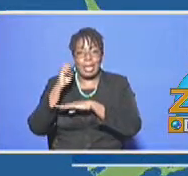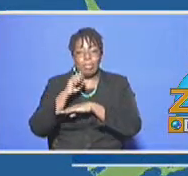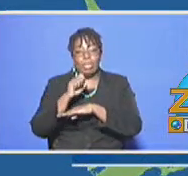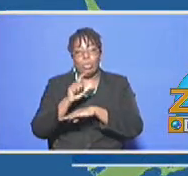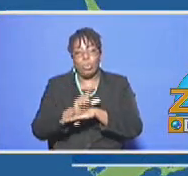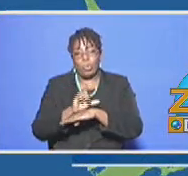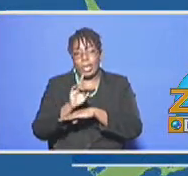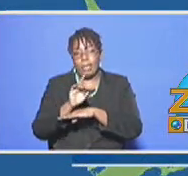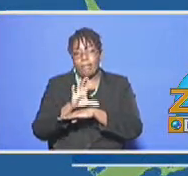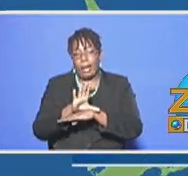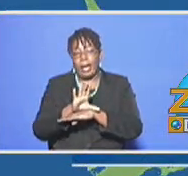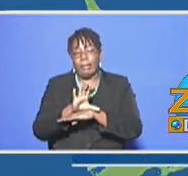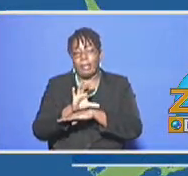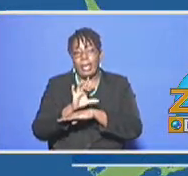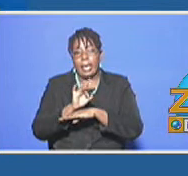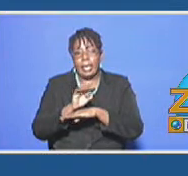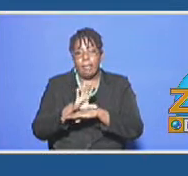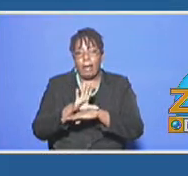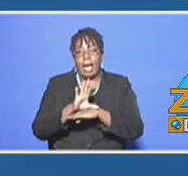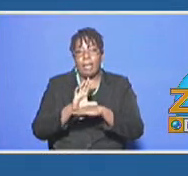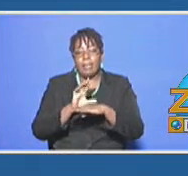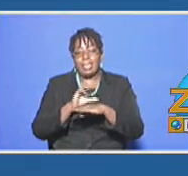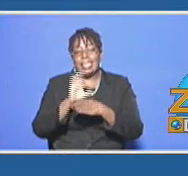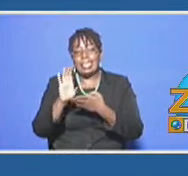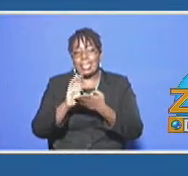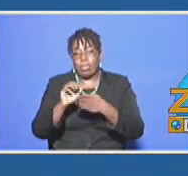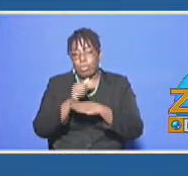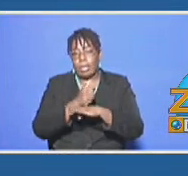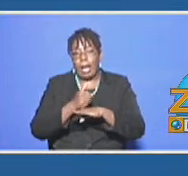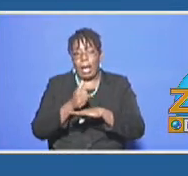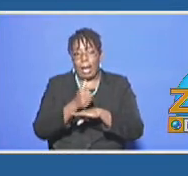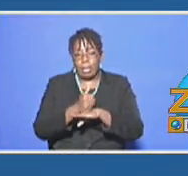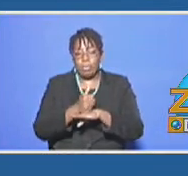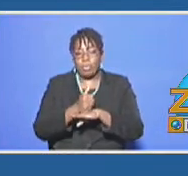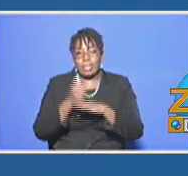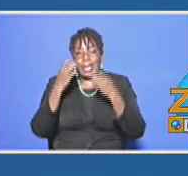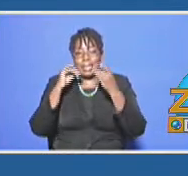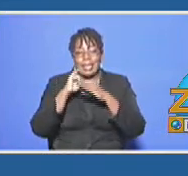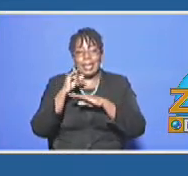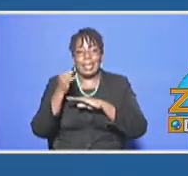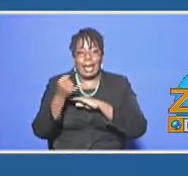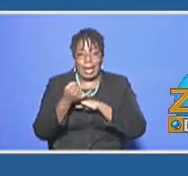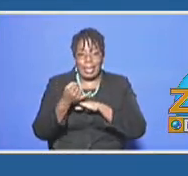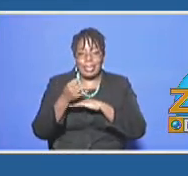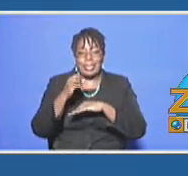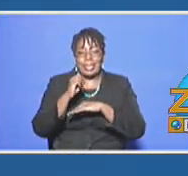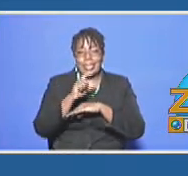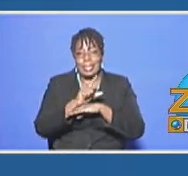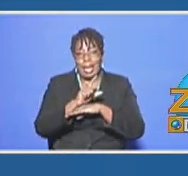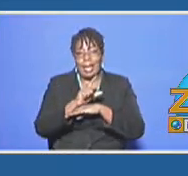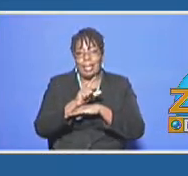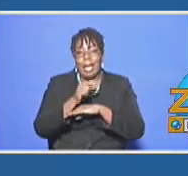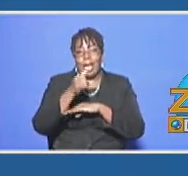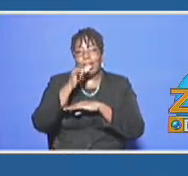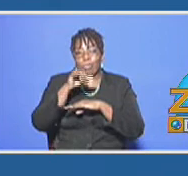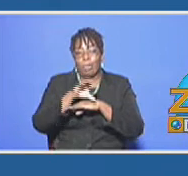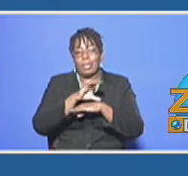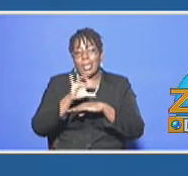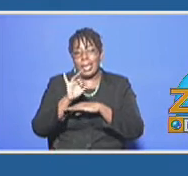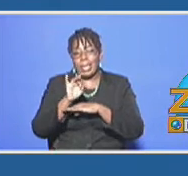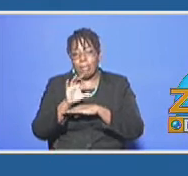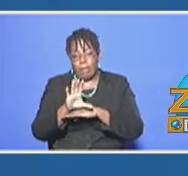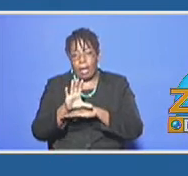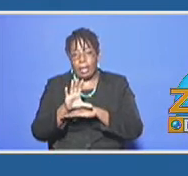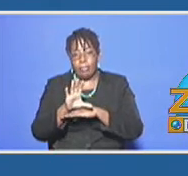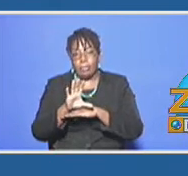Eleuthera, 85 degrees, 85 in Fresh Creek, Central Andros. Otterstown, Cat Island, San Salvador, and Rum Key at